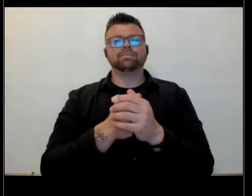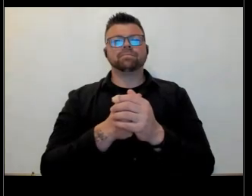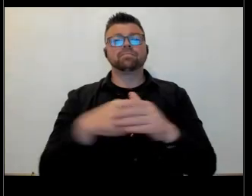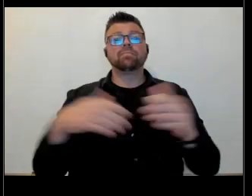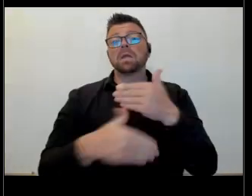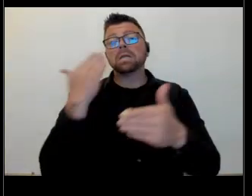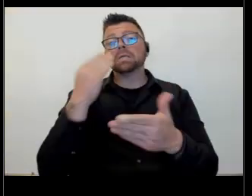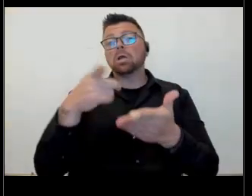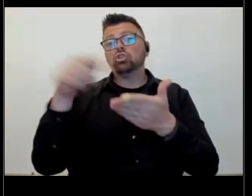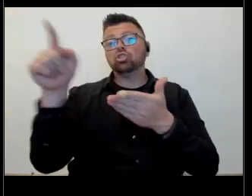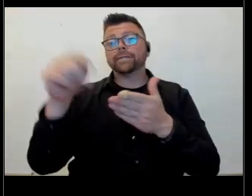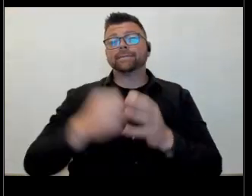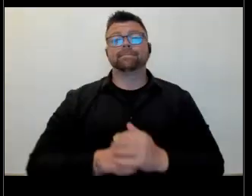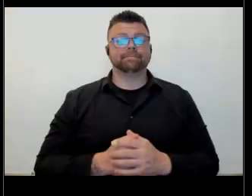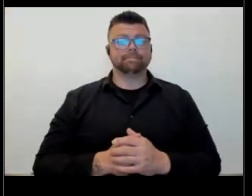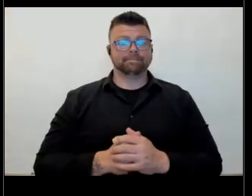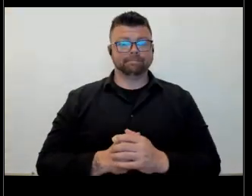check.